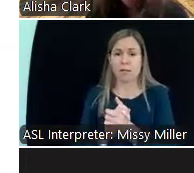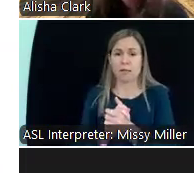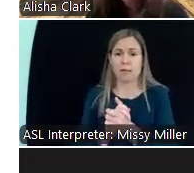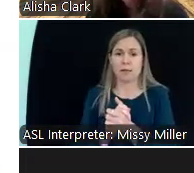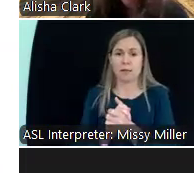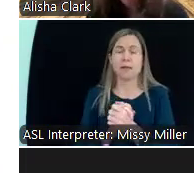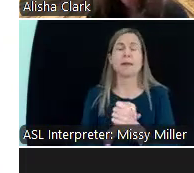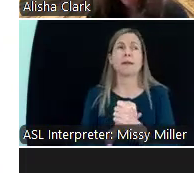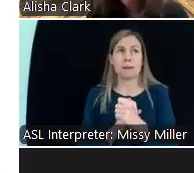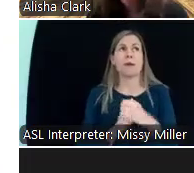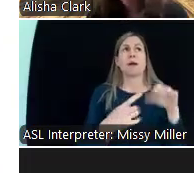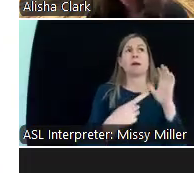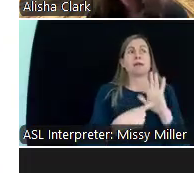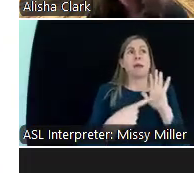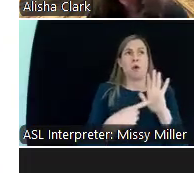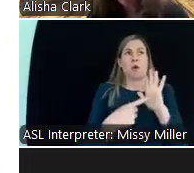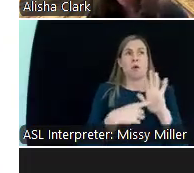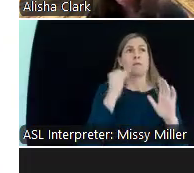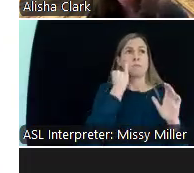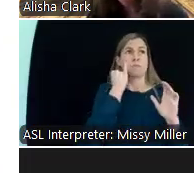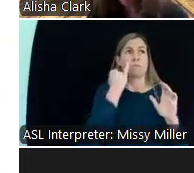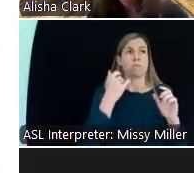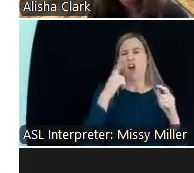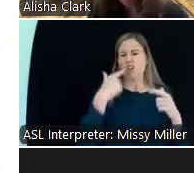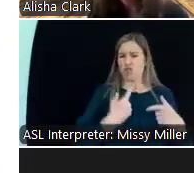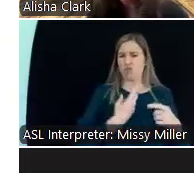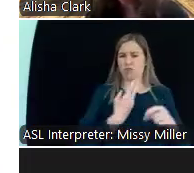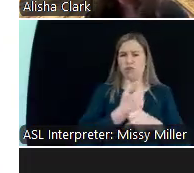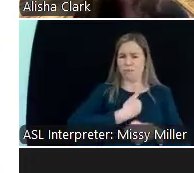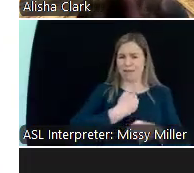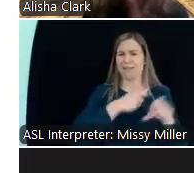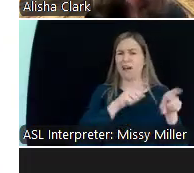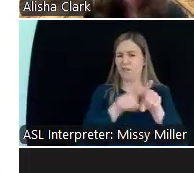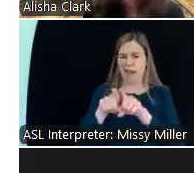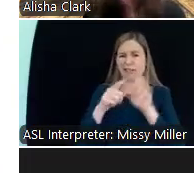So if an individual, so I'll use me as an example. If